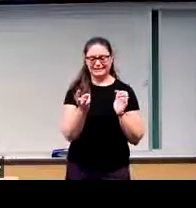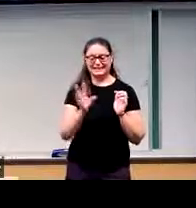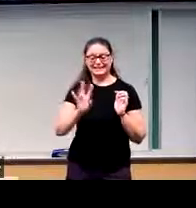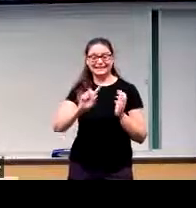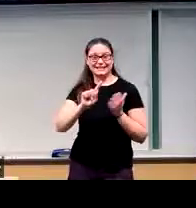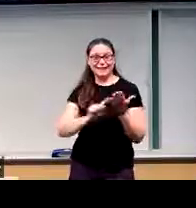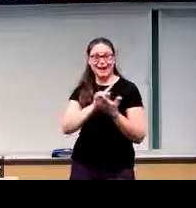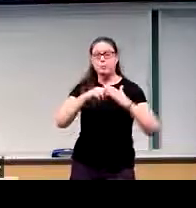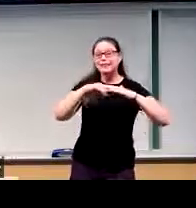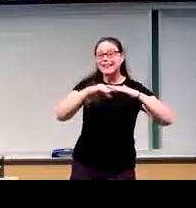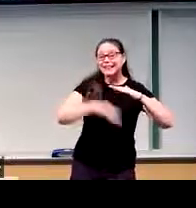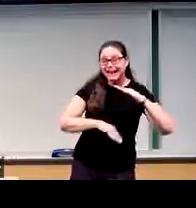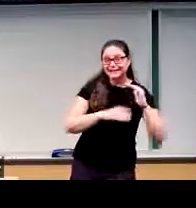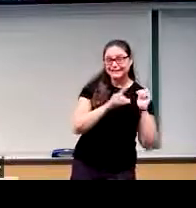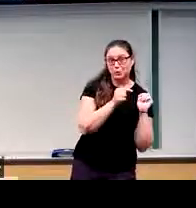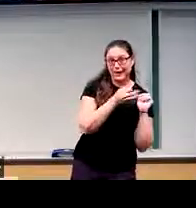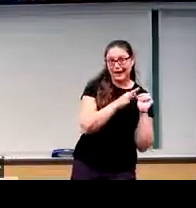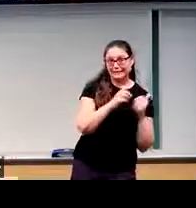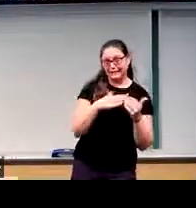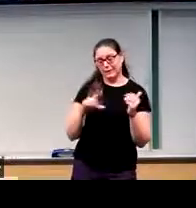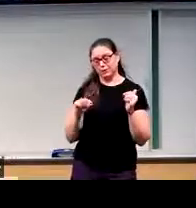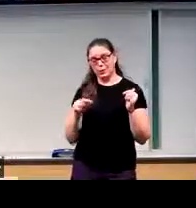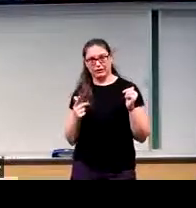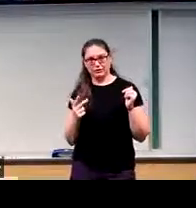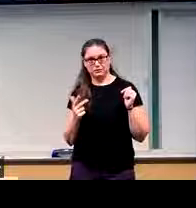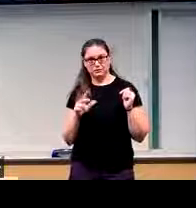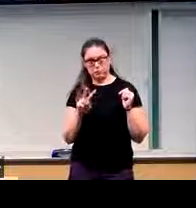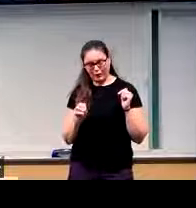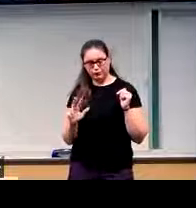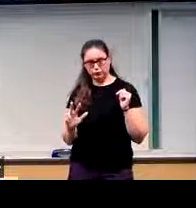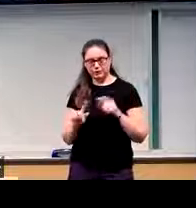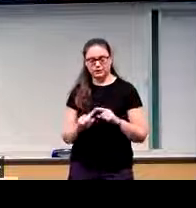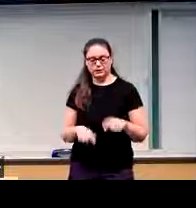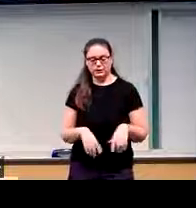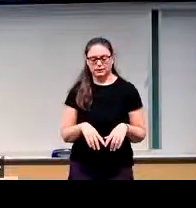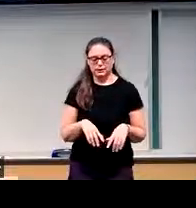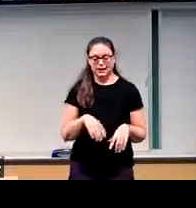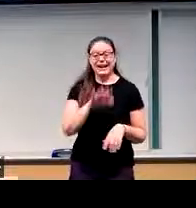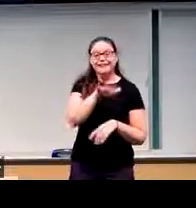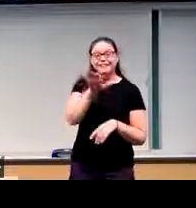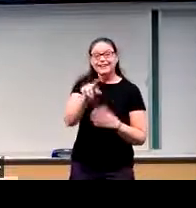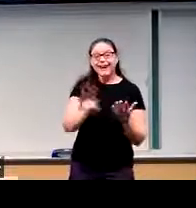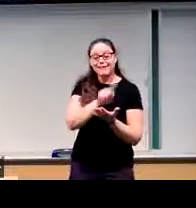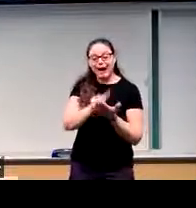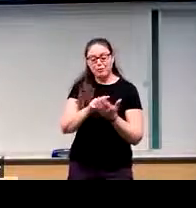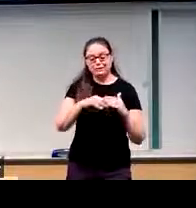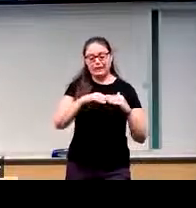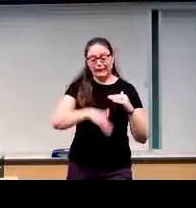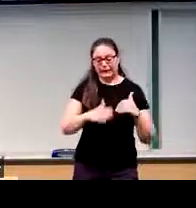in 2019 than in 2003, and 55 hours less in 2020 than